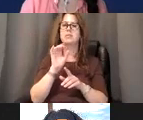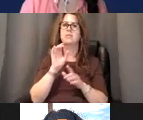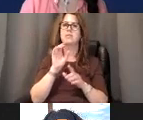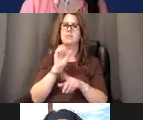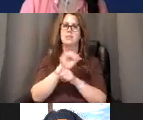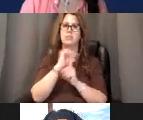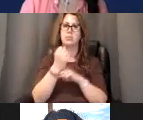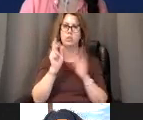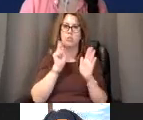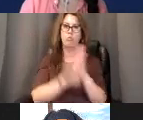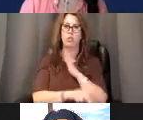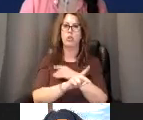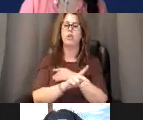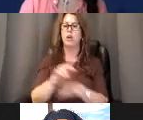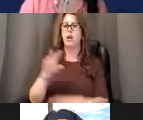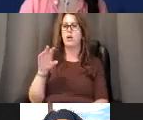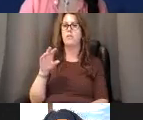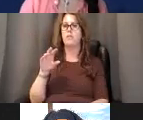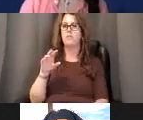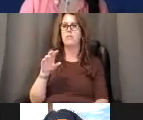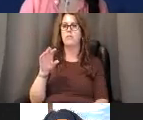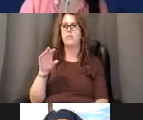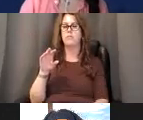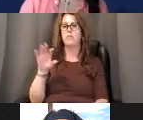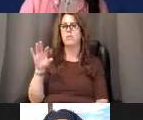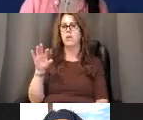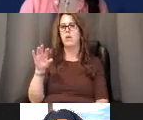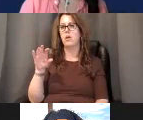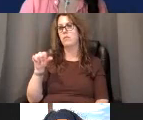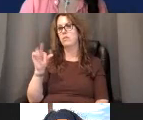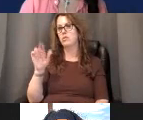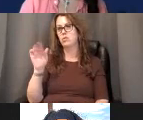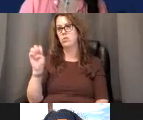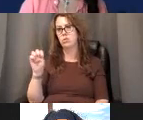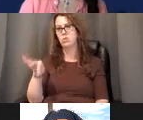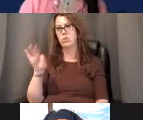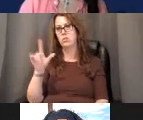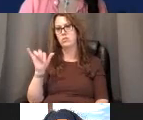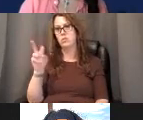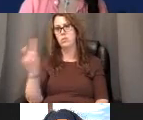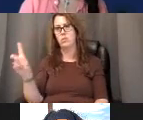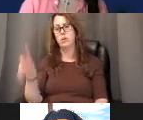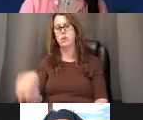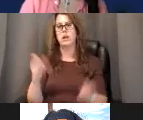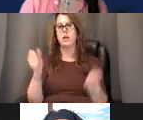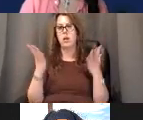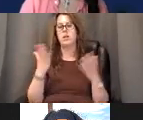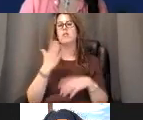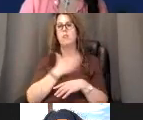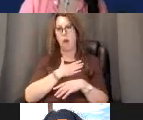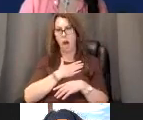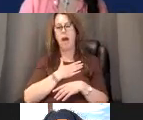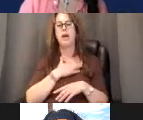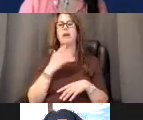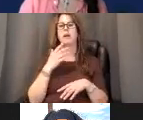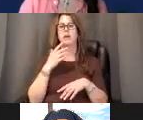I know a lot of my non-Black friends went in turn and wanted to process that with their Black friends. And I was